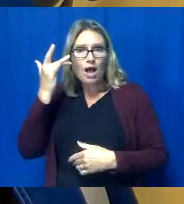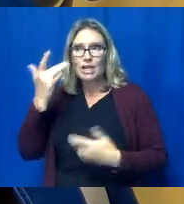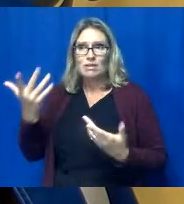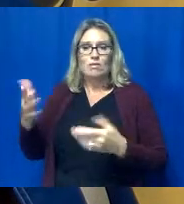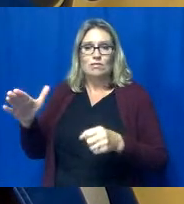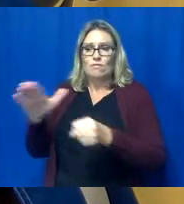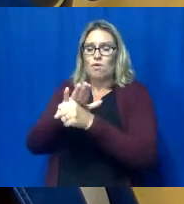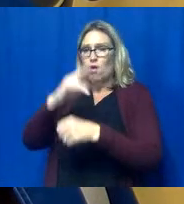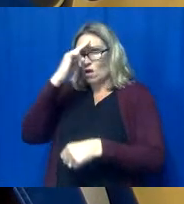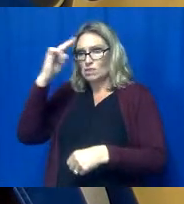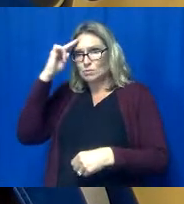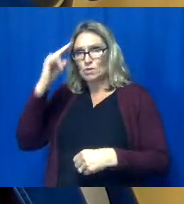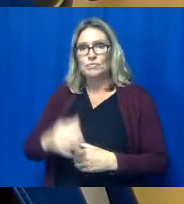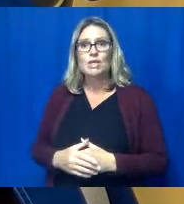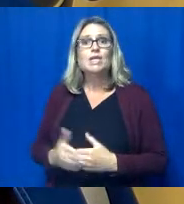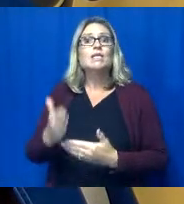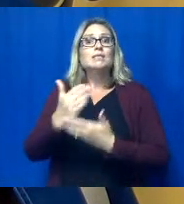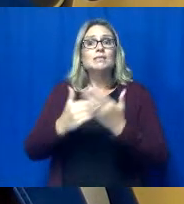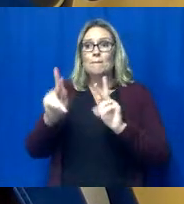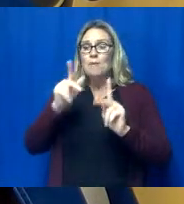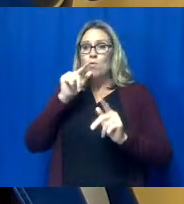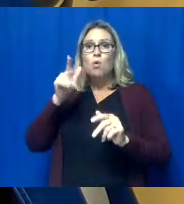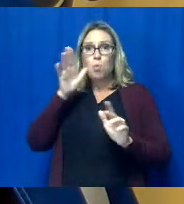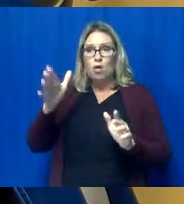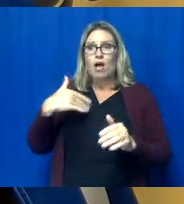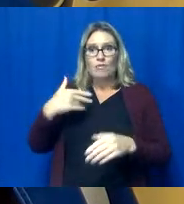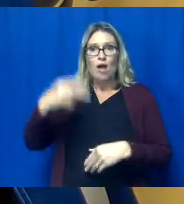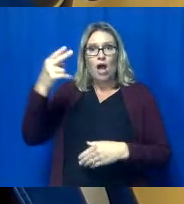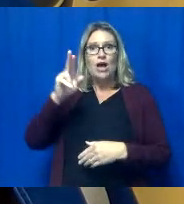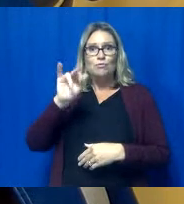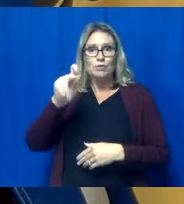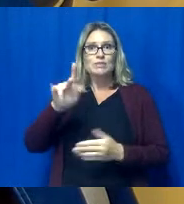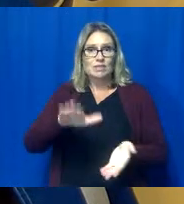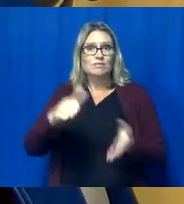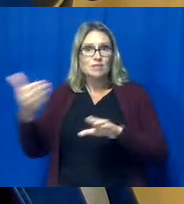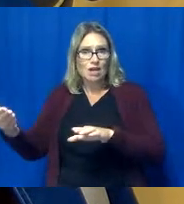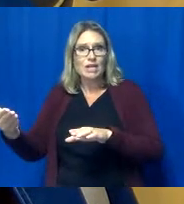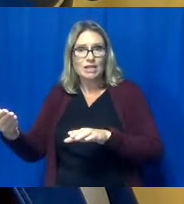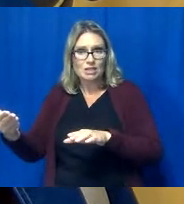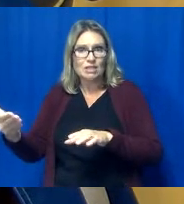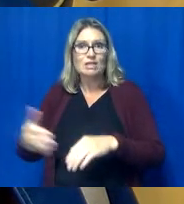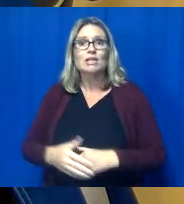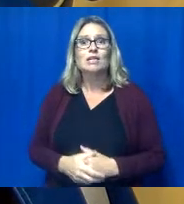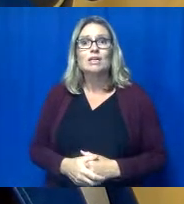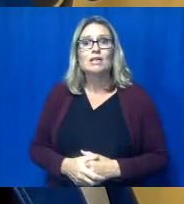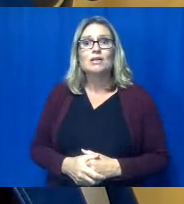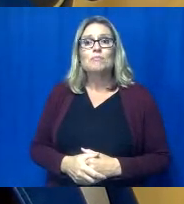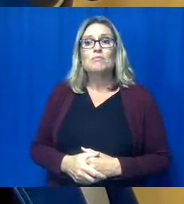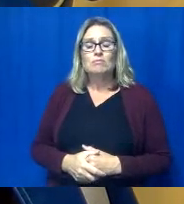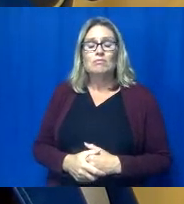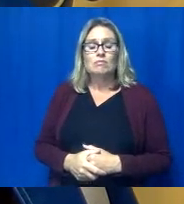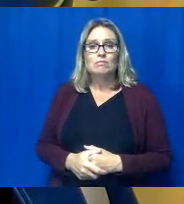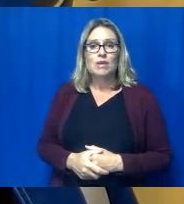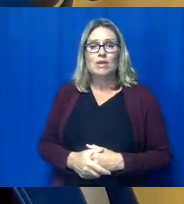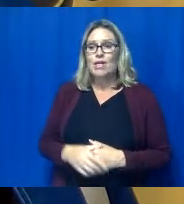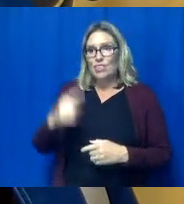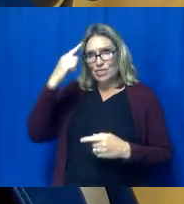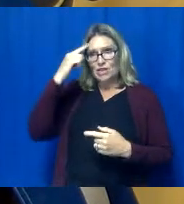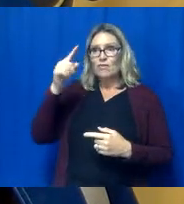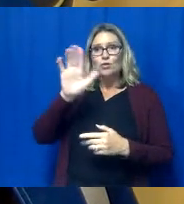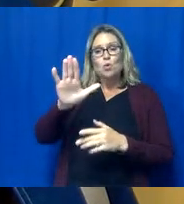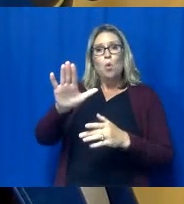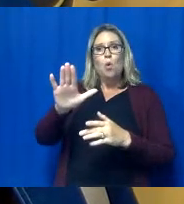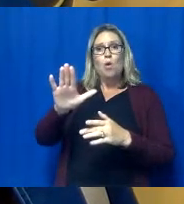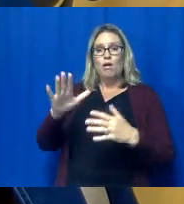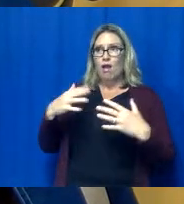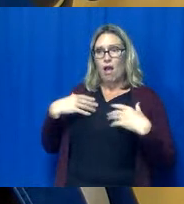a higher risk of dying from COVID. And think about your own fragile health